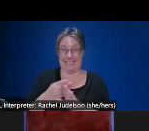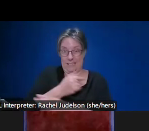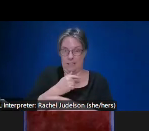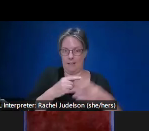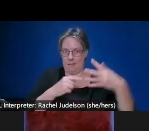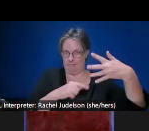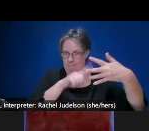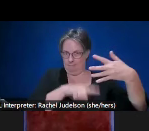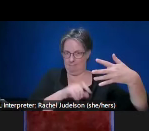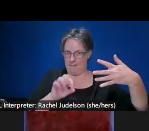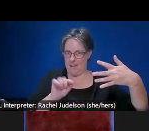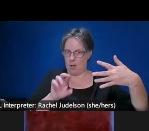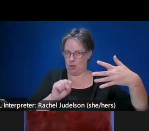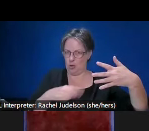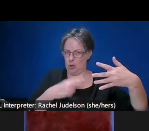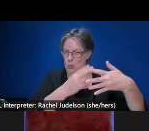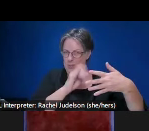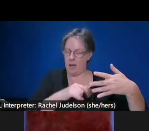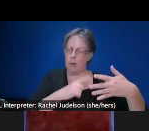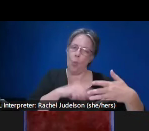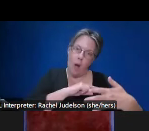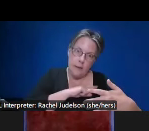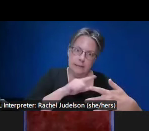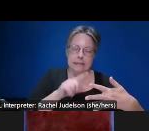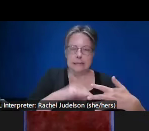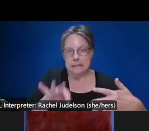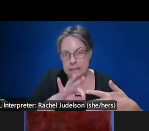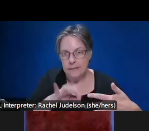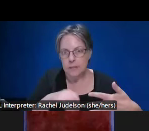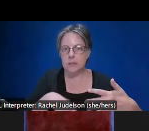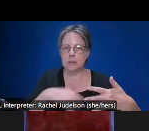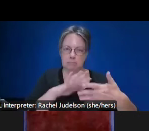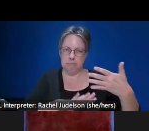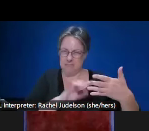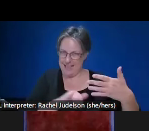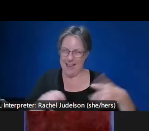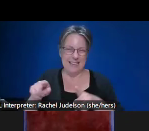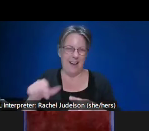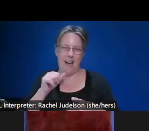about earlier, right? Quality and significance and that sort of thing.